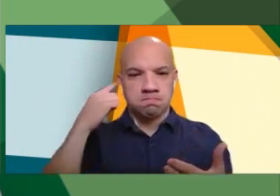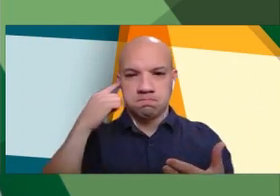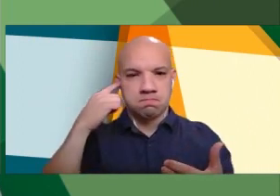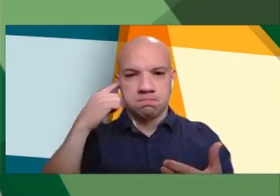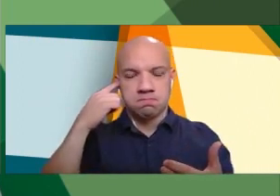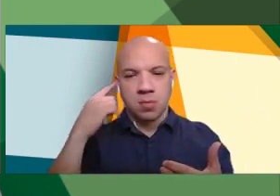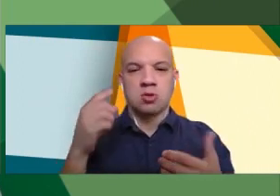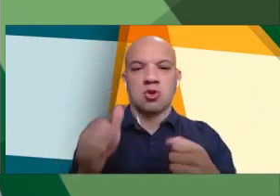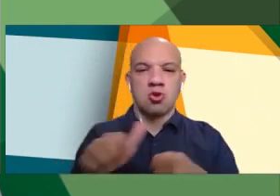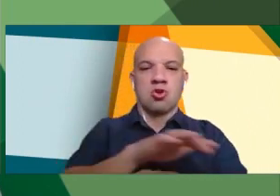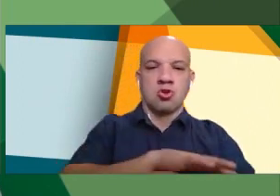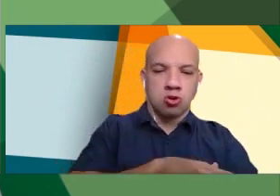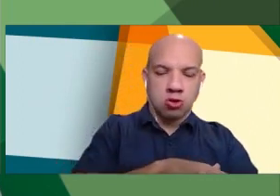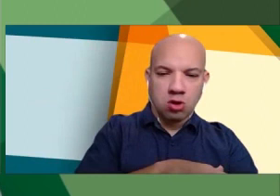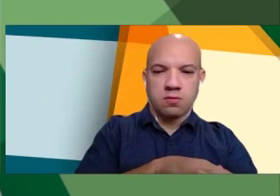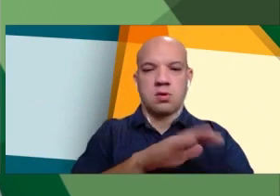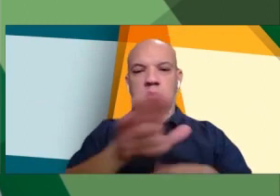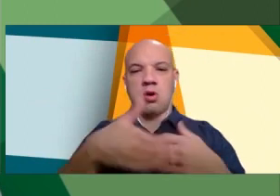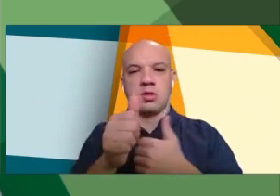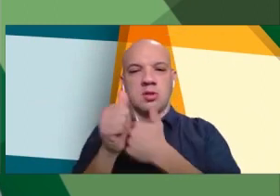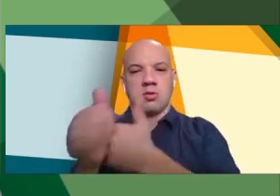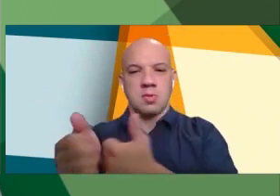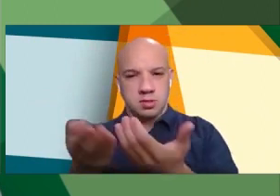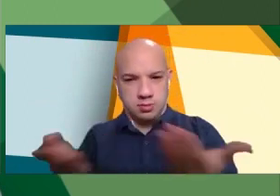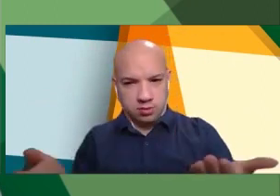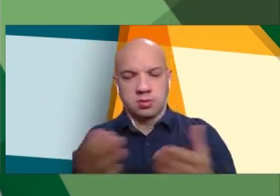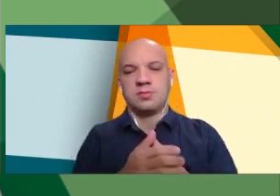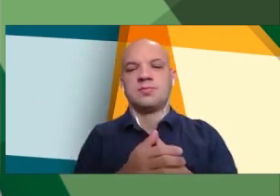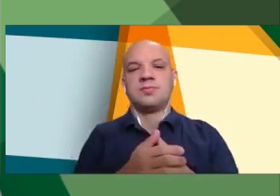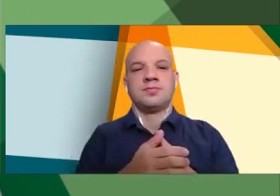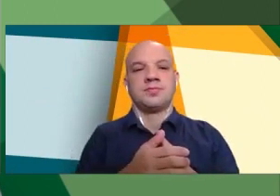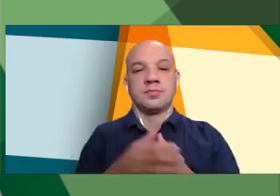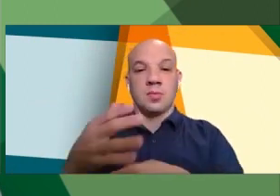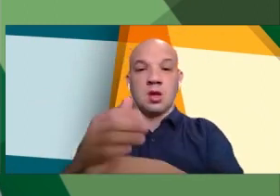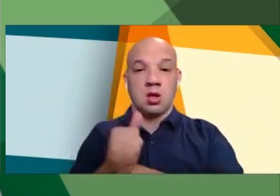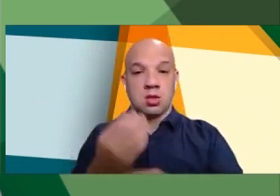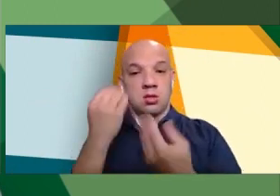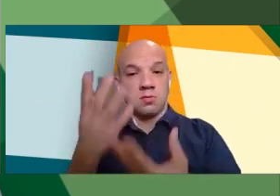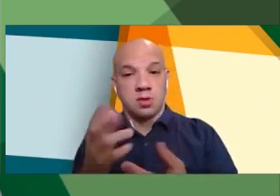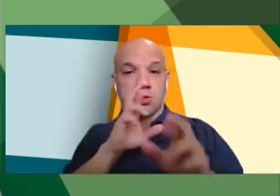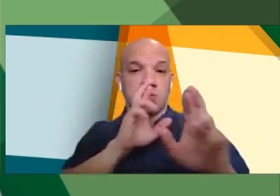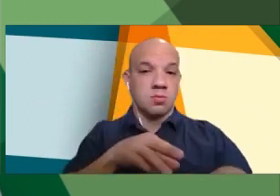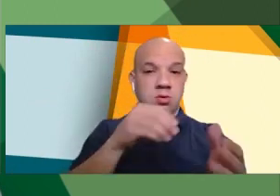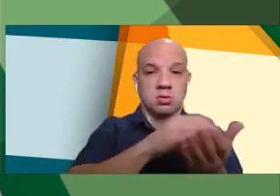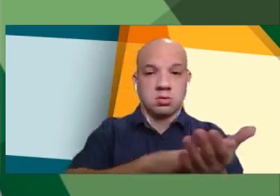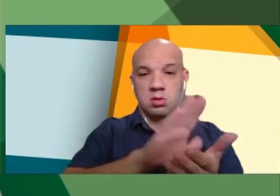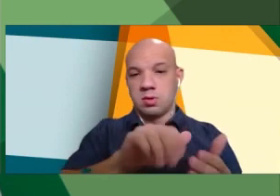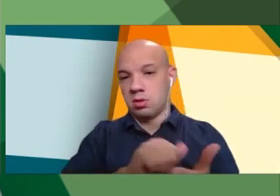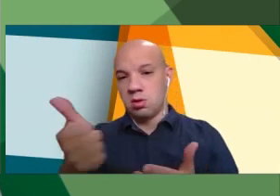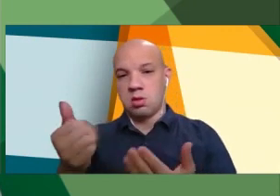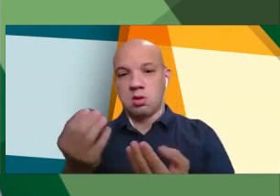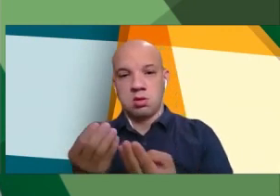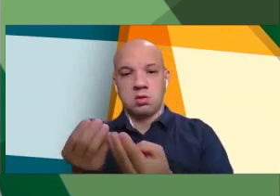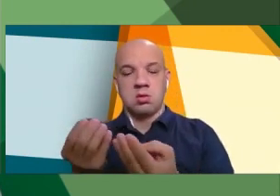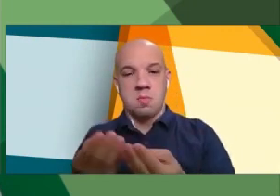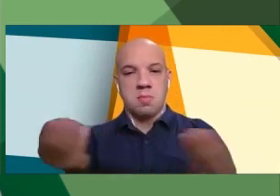cover the compliance material, sorry about that, collect information in reports, documents, and other material from recipients